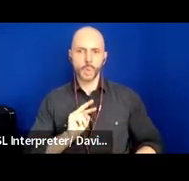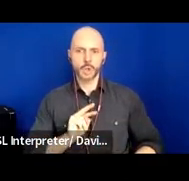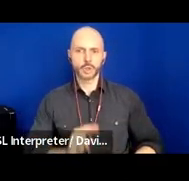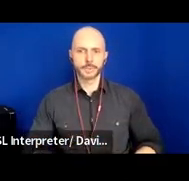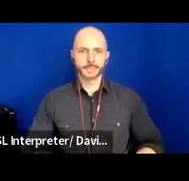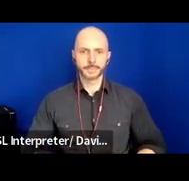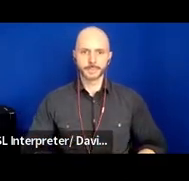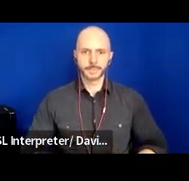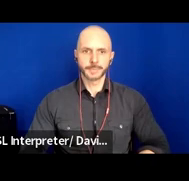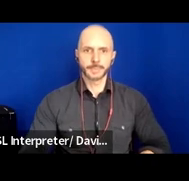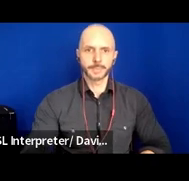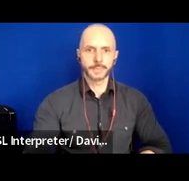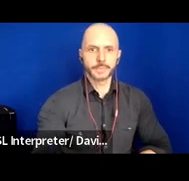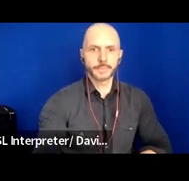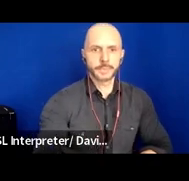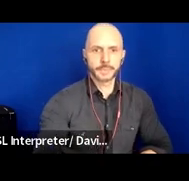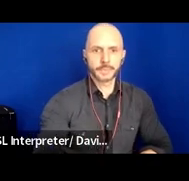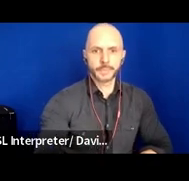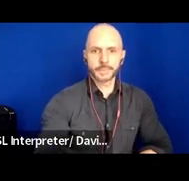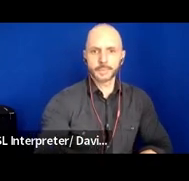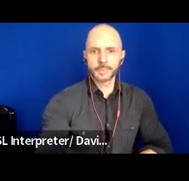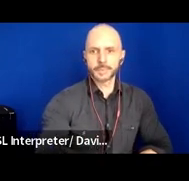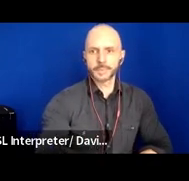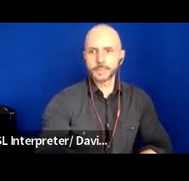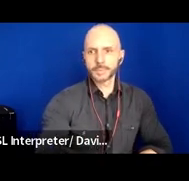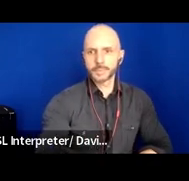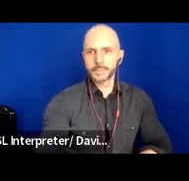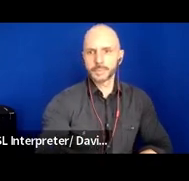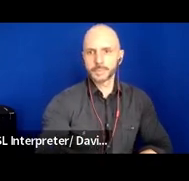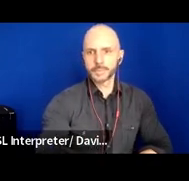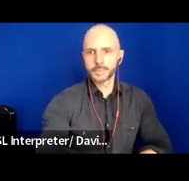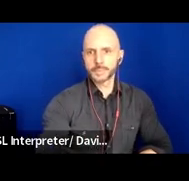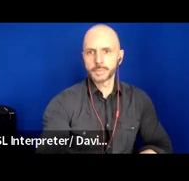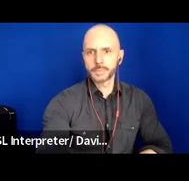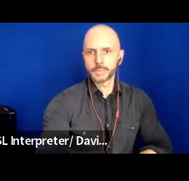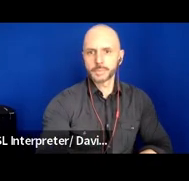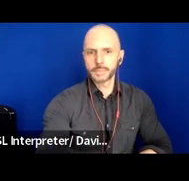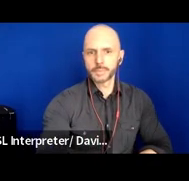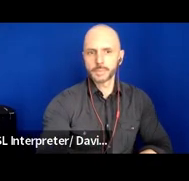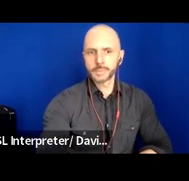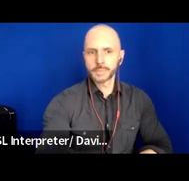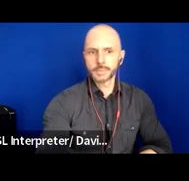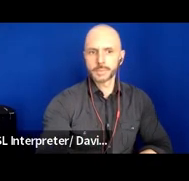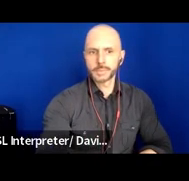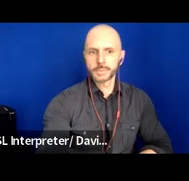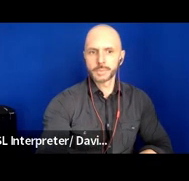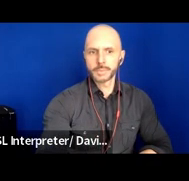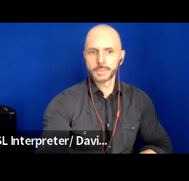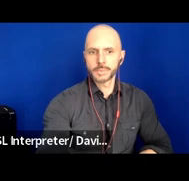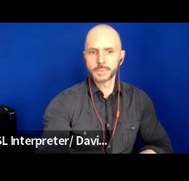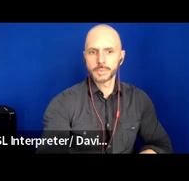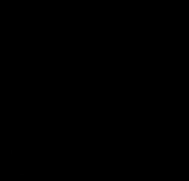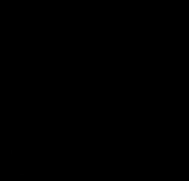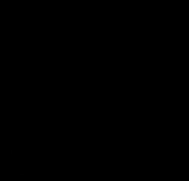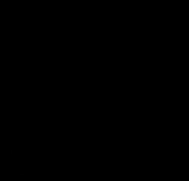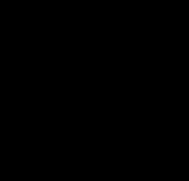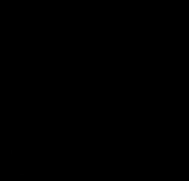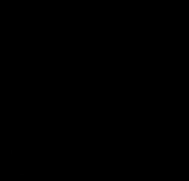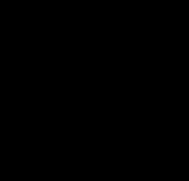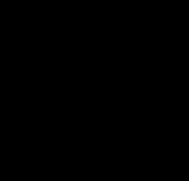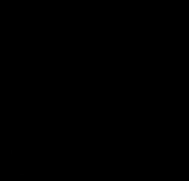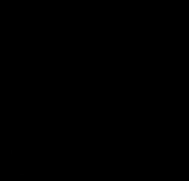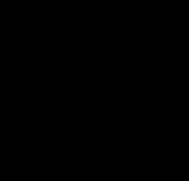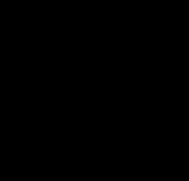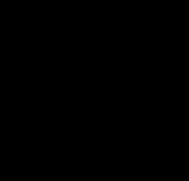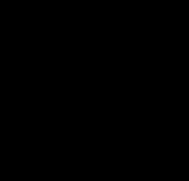We have never been a loud people. Our elders always taught us that actions speak louder than words, so we learned to keep our heads down, keep